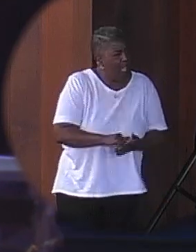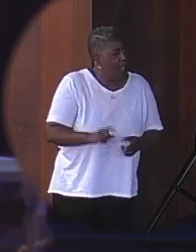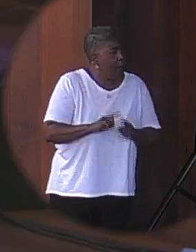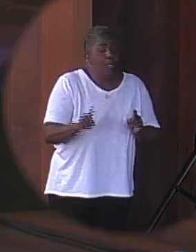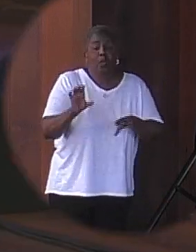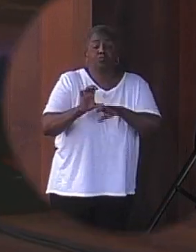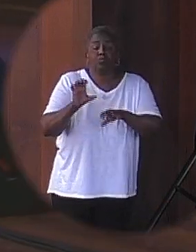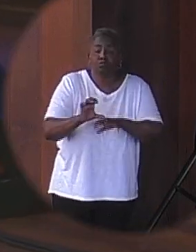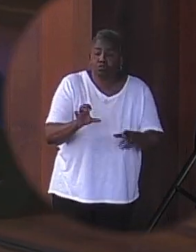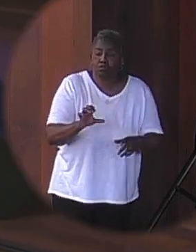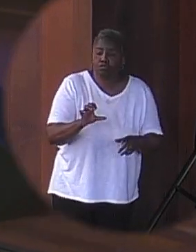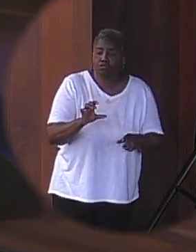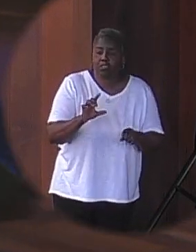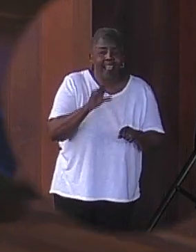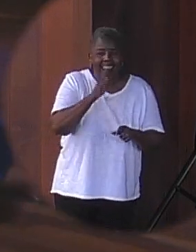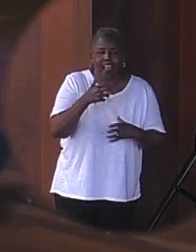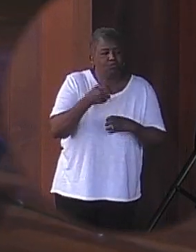The church isn't trusted.